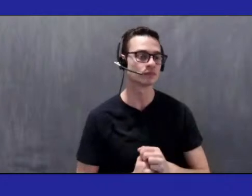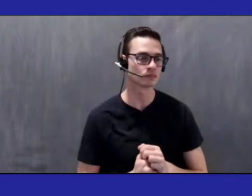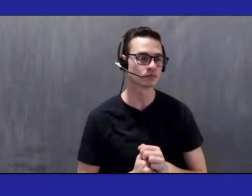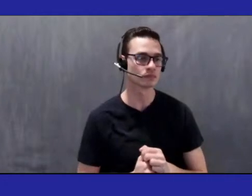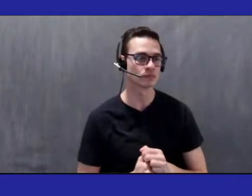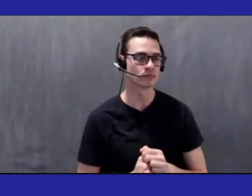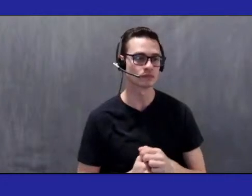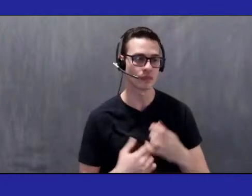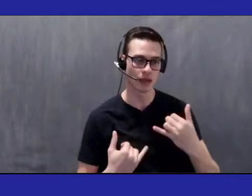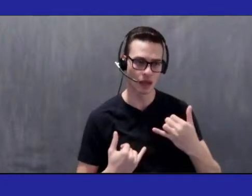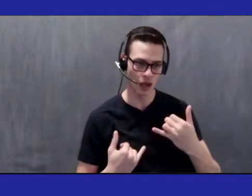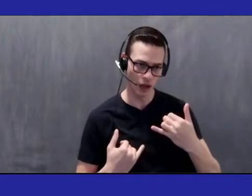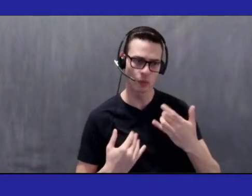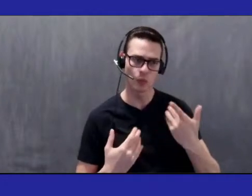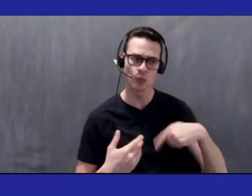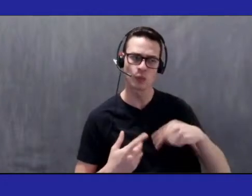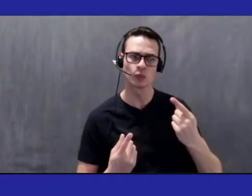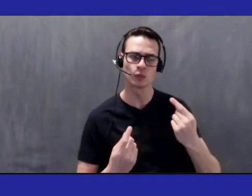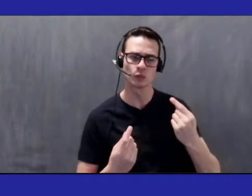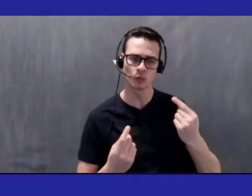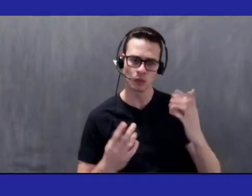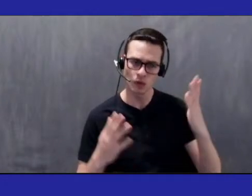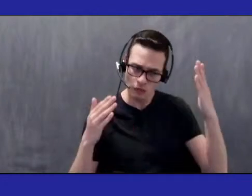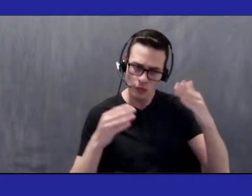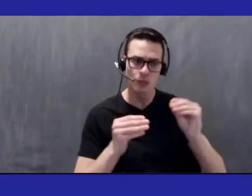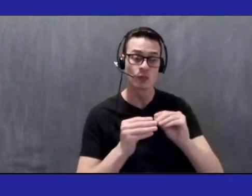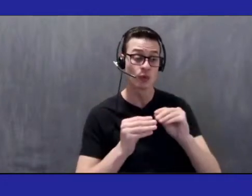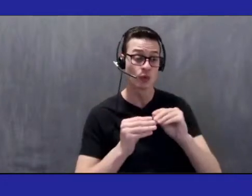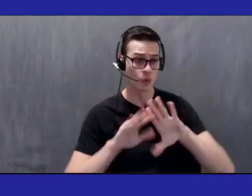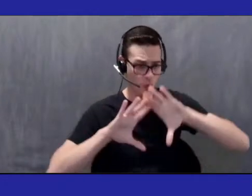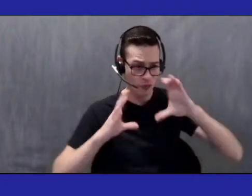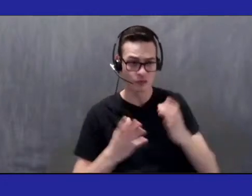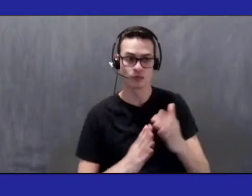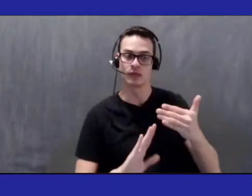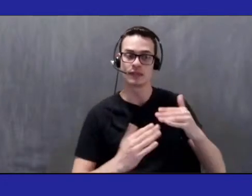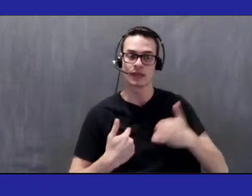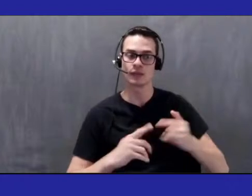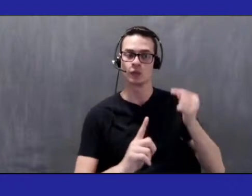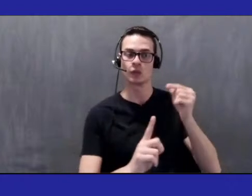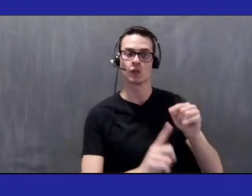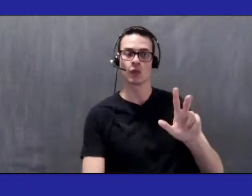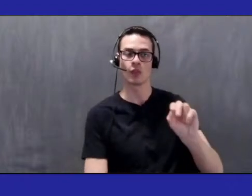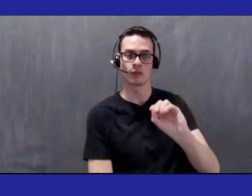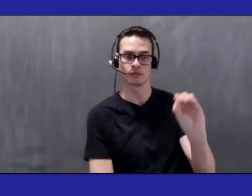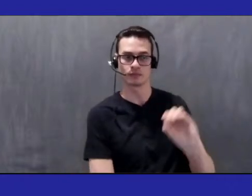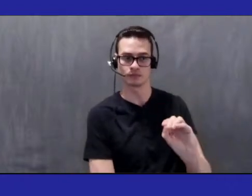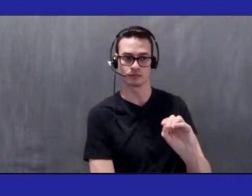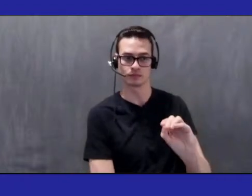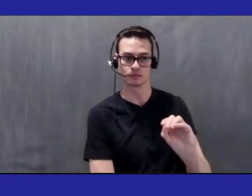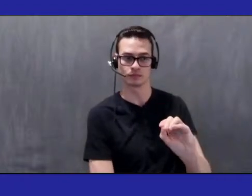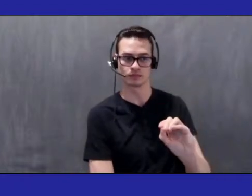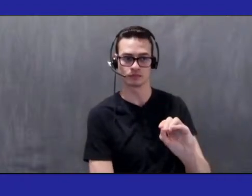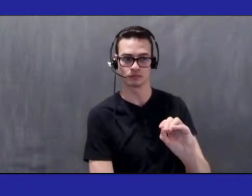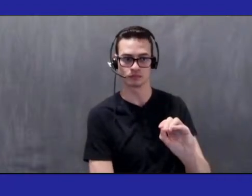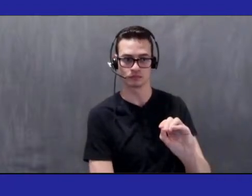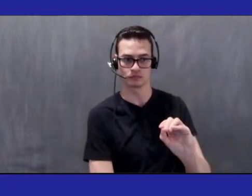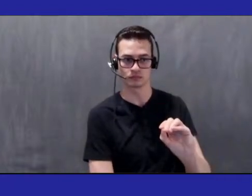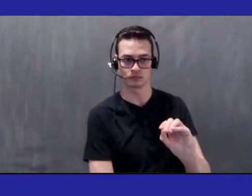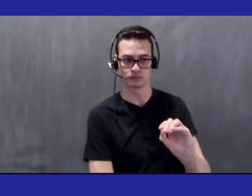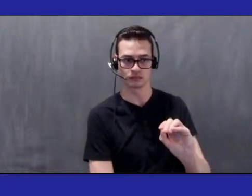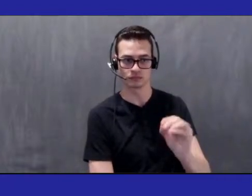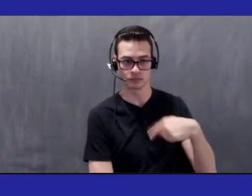So overall, the city has a goal of about 30%, or actually has a goal of 30%